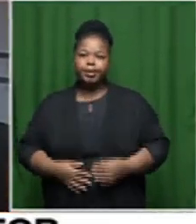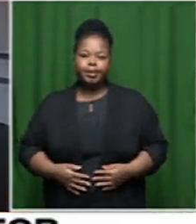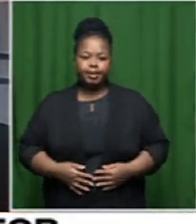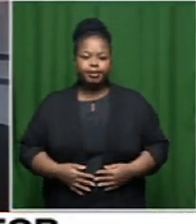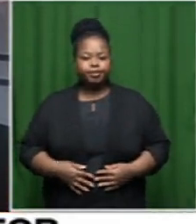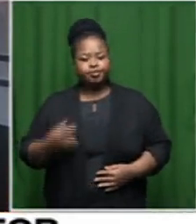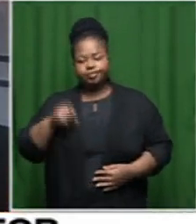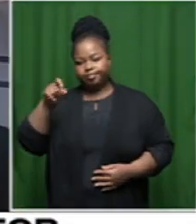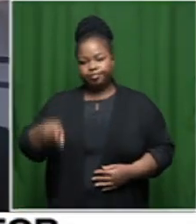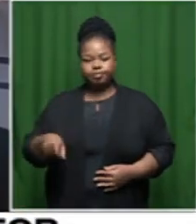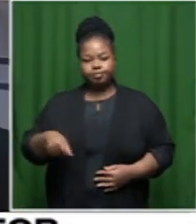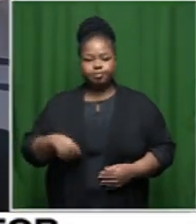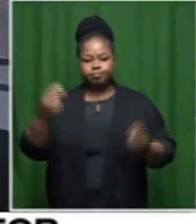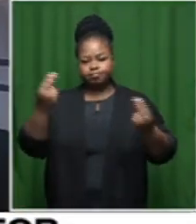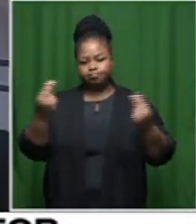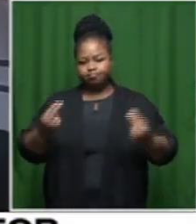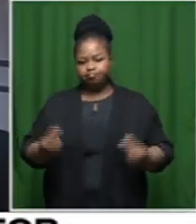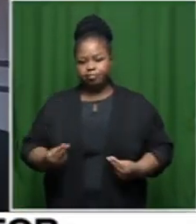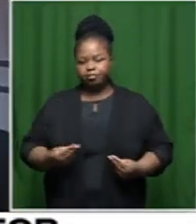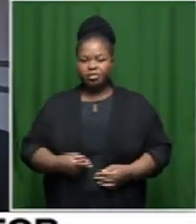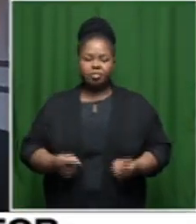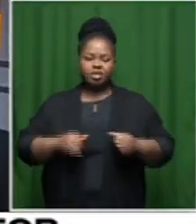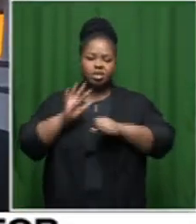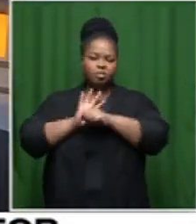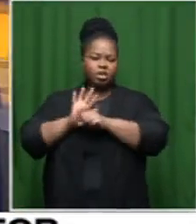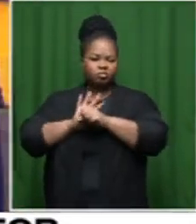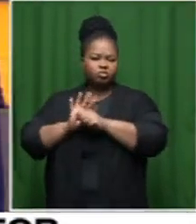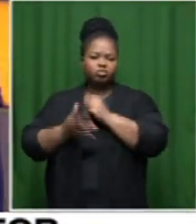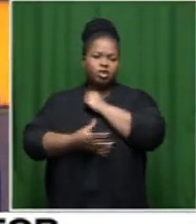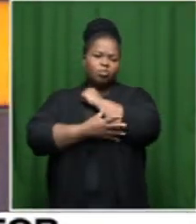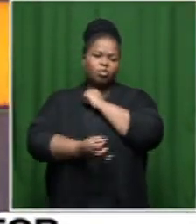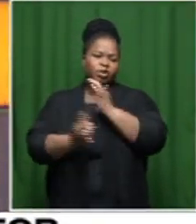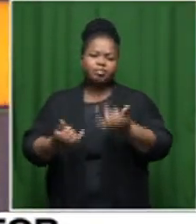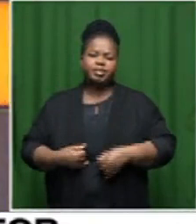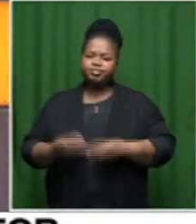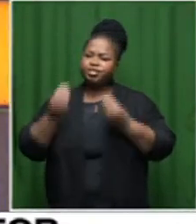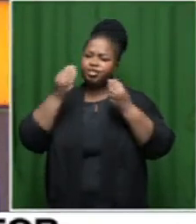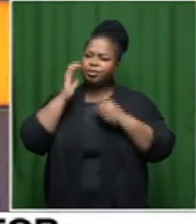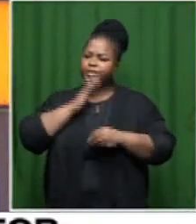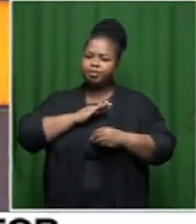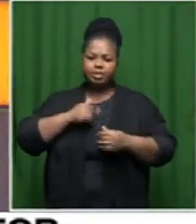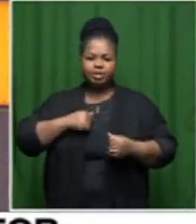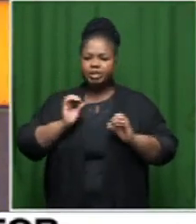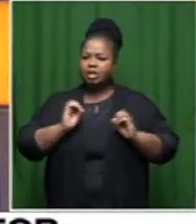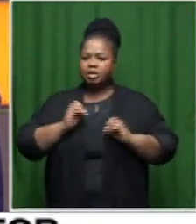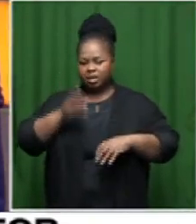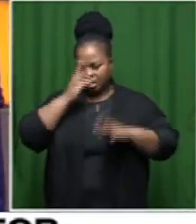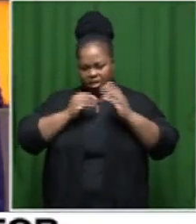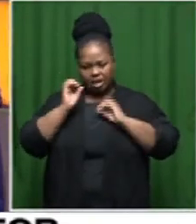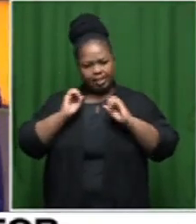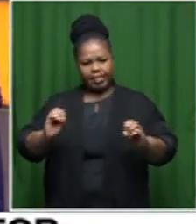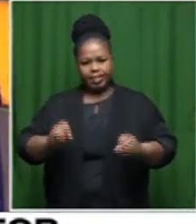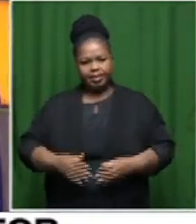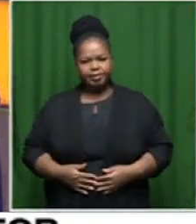here comes a visual artist with a very, underprivileged background, with no mentorship, program in place,